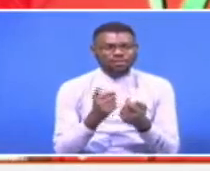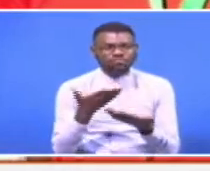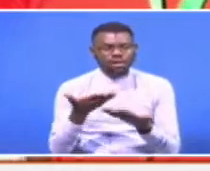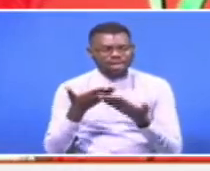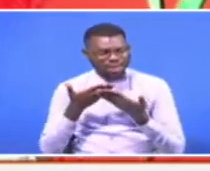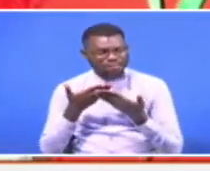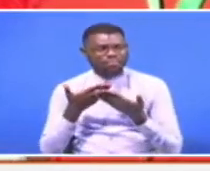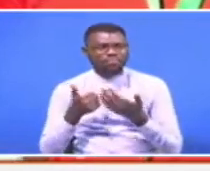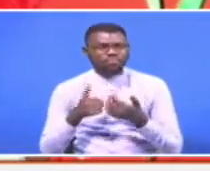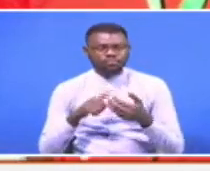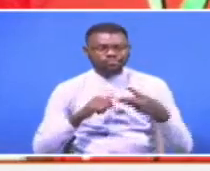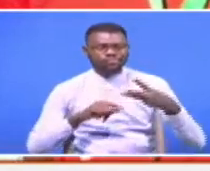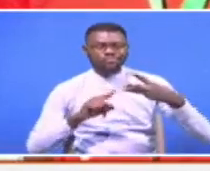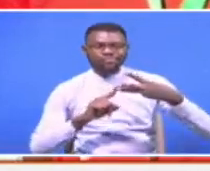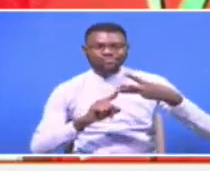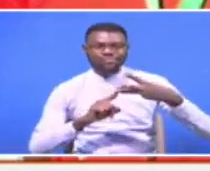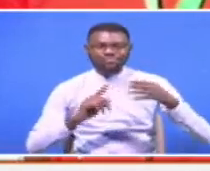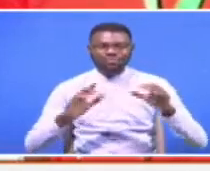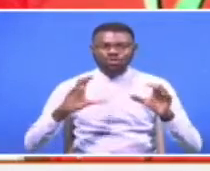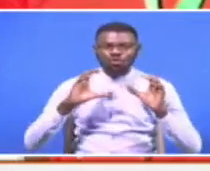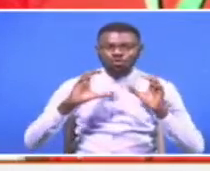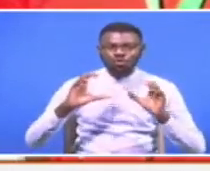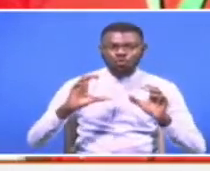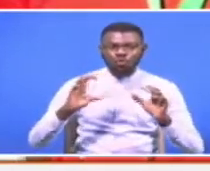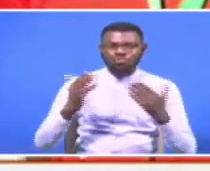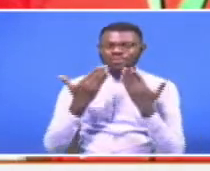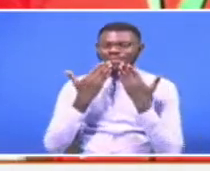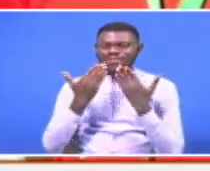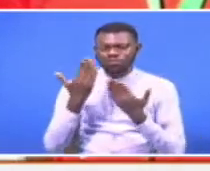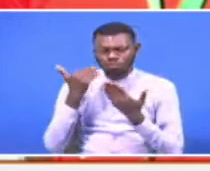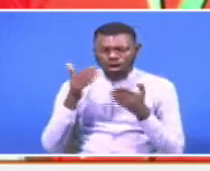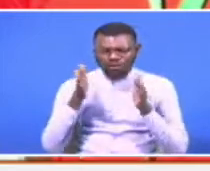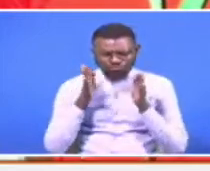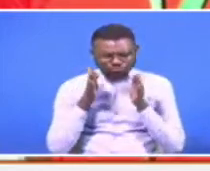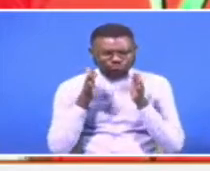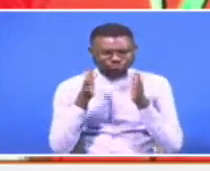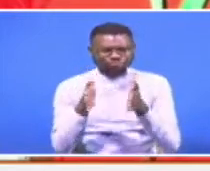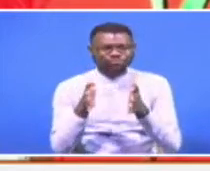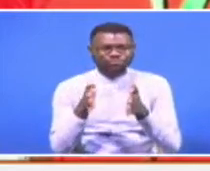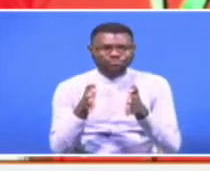Na nashukuru tena coach wangu for the commitment.